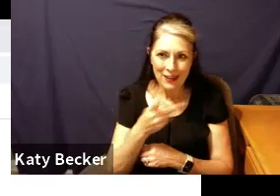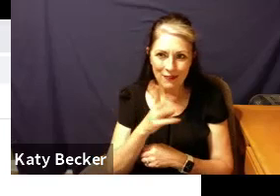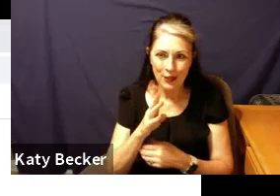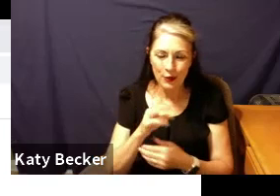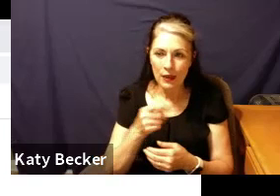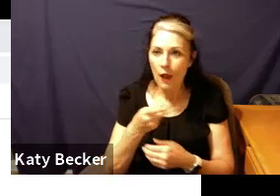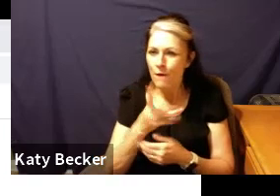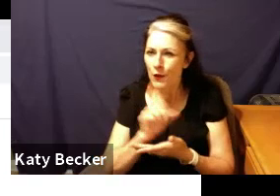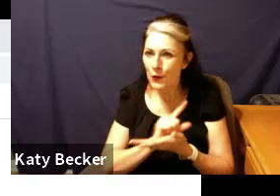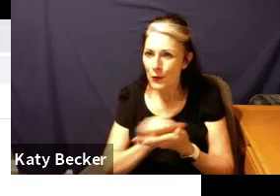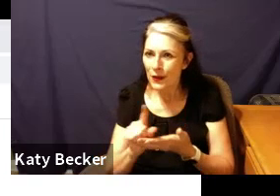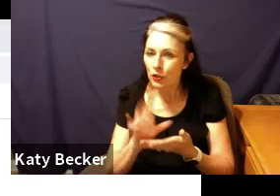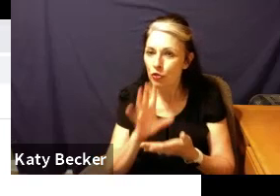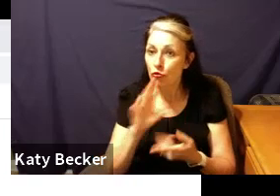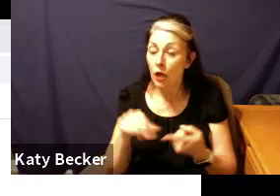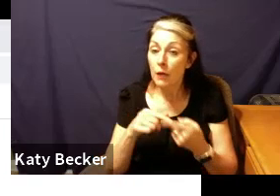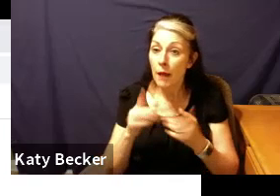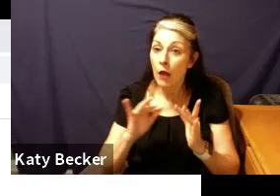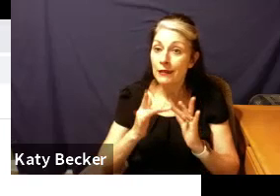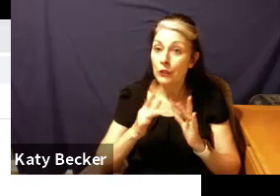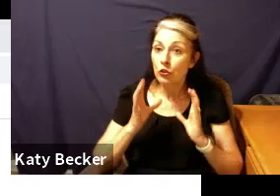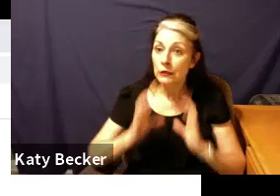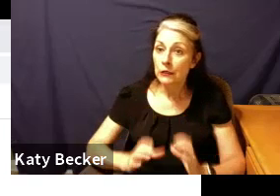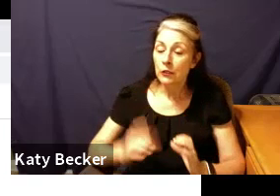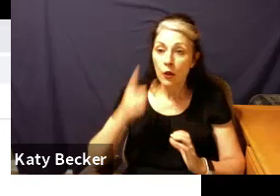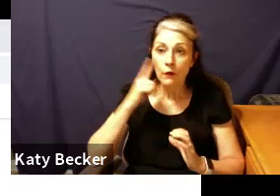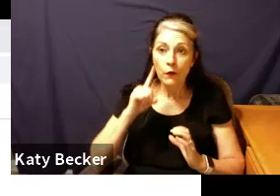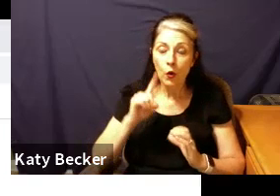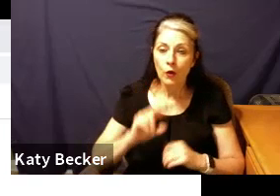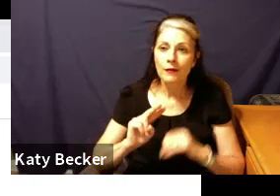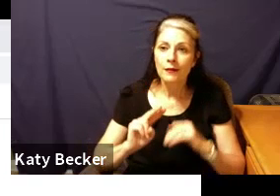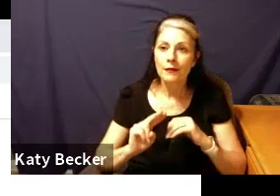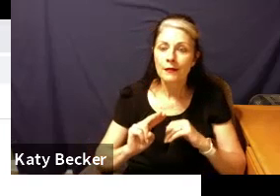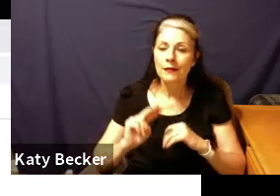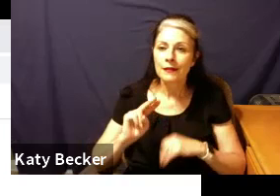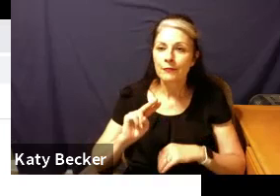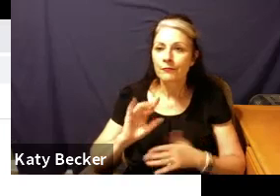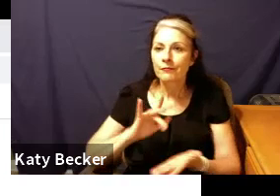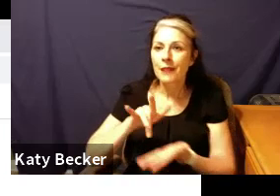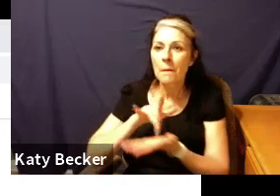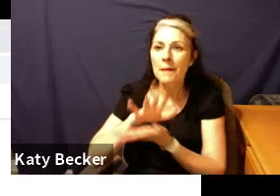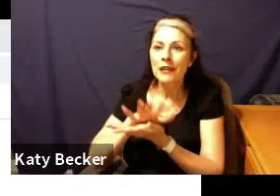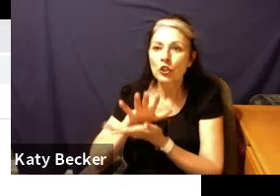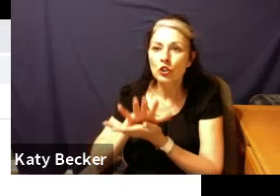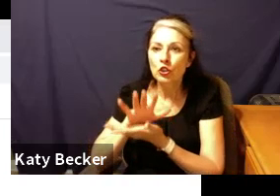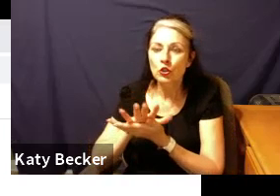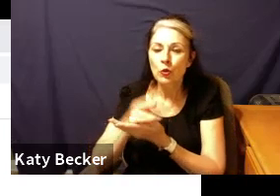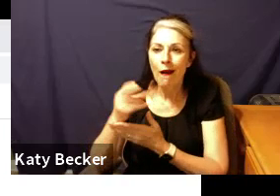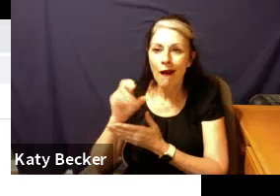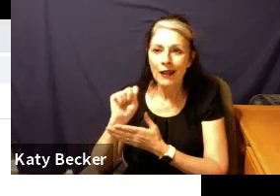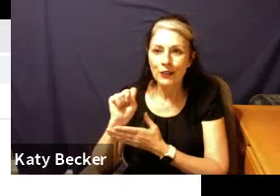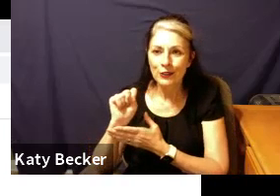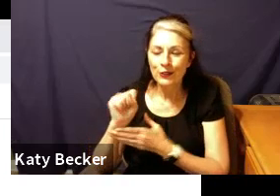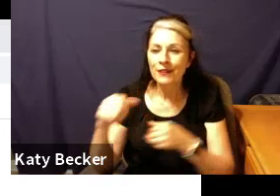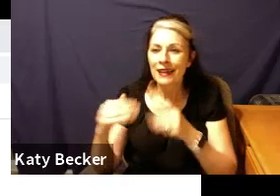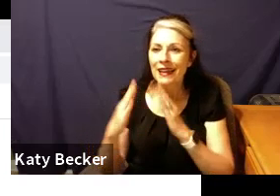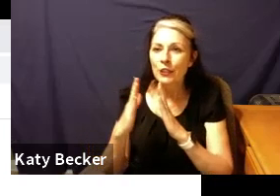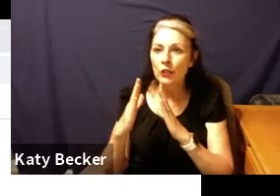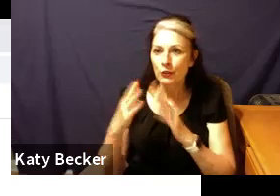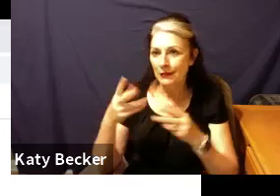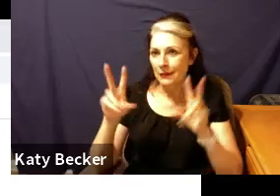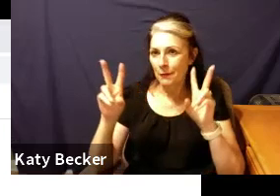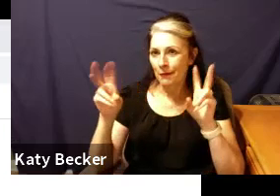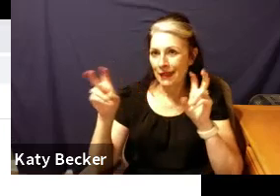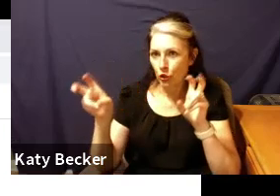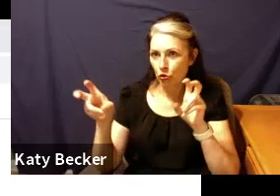weeks to talk about digital citizenship for secondary students. So she'll be addressing some of those issues